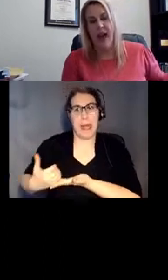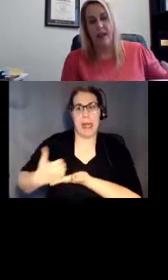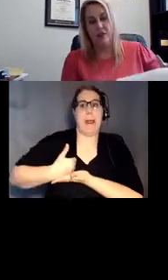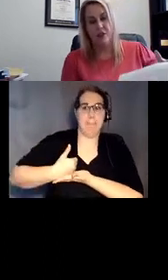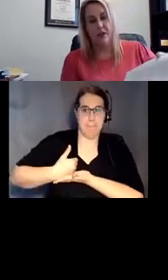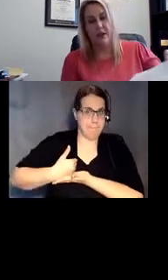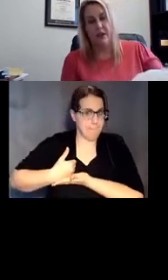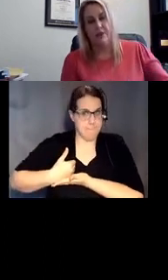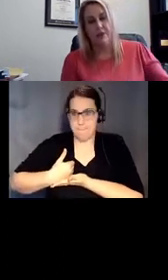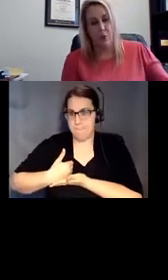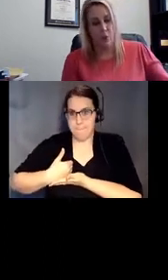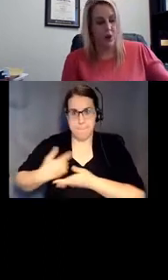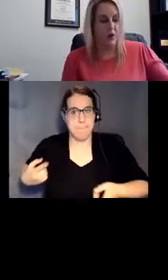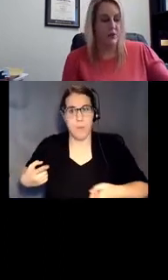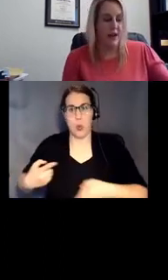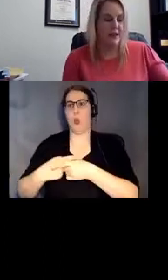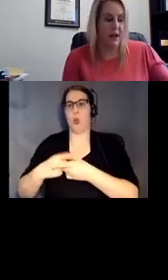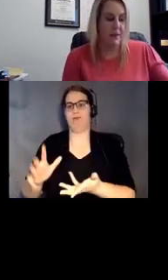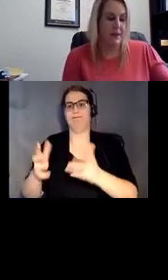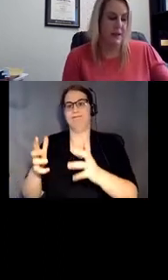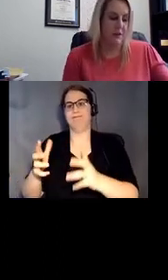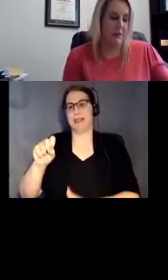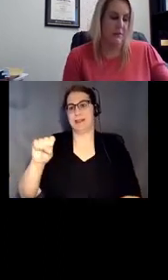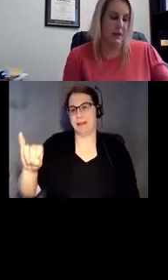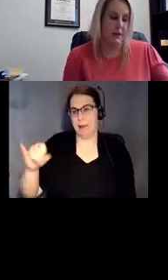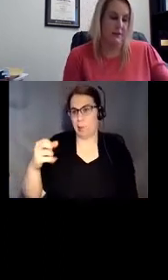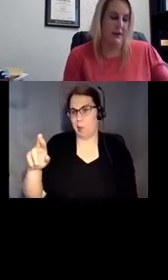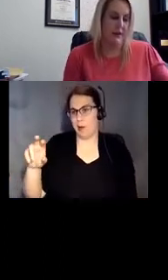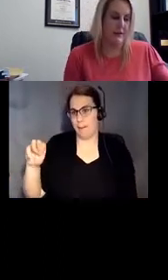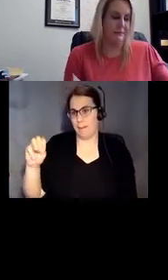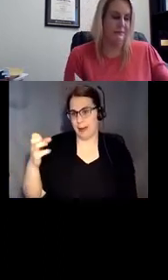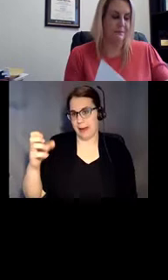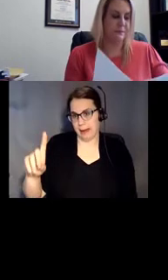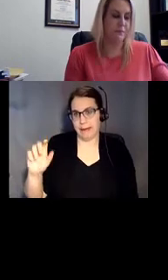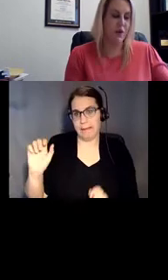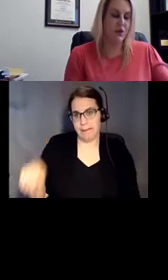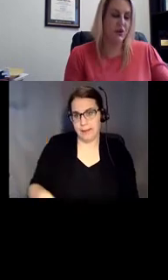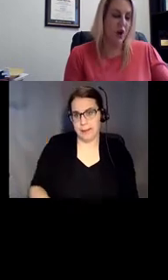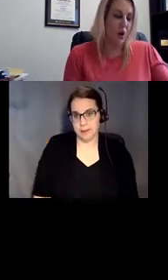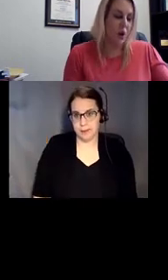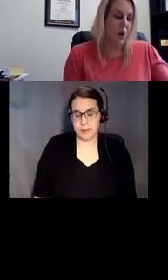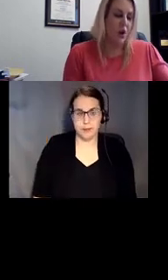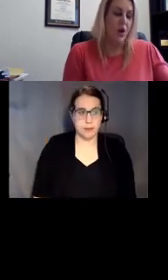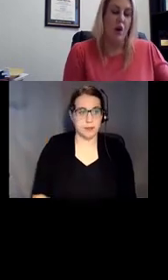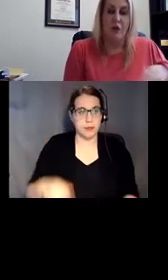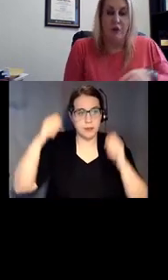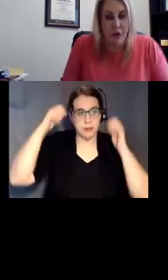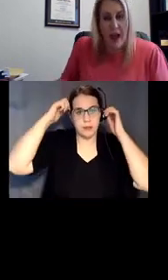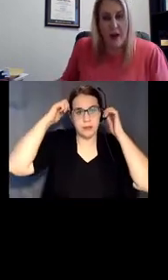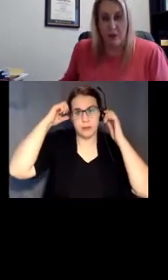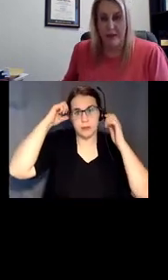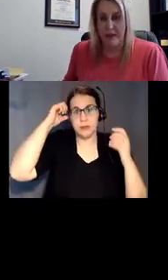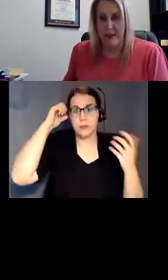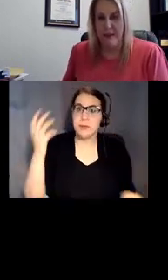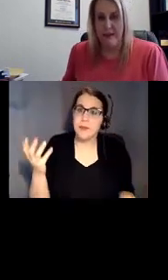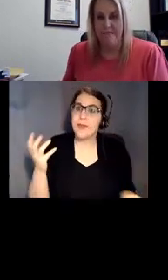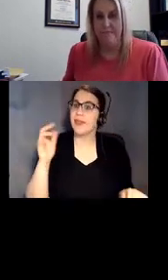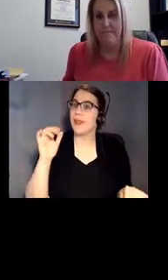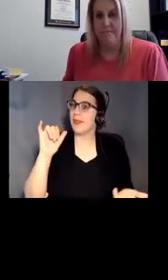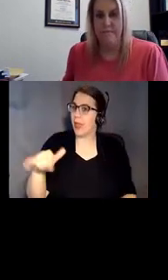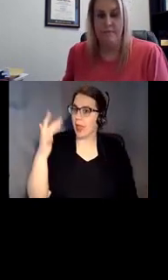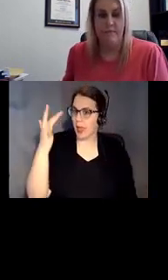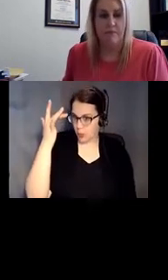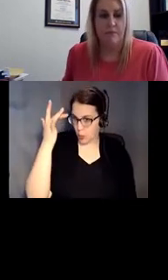affect eligibility for those asset-based government benefits. So for that